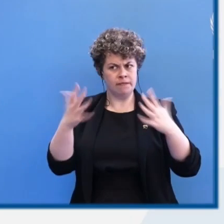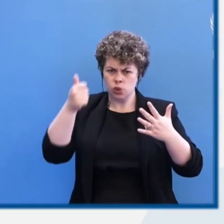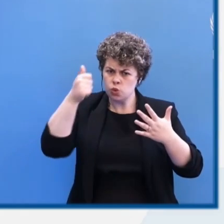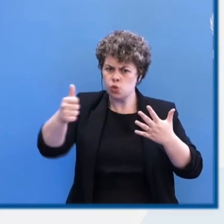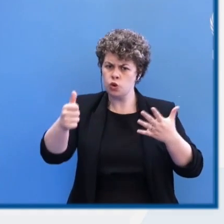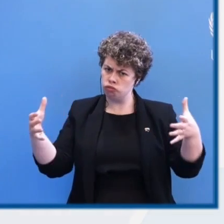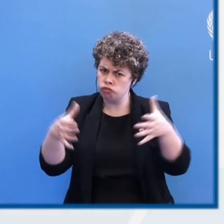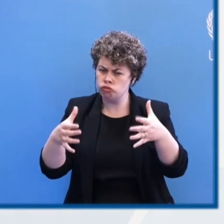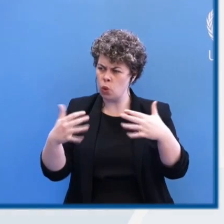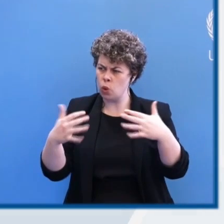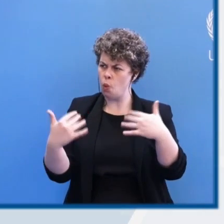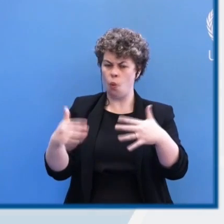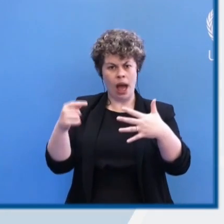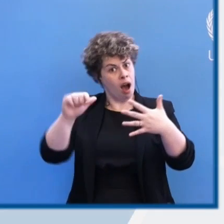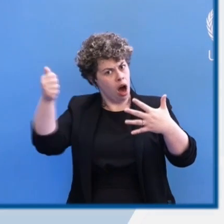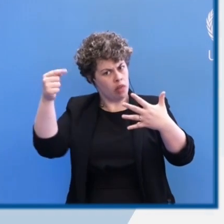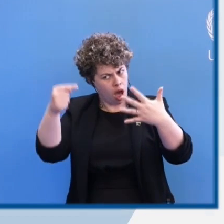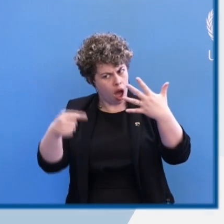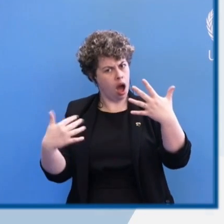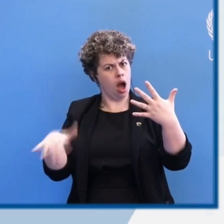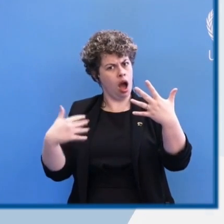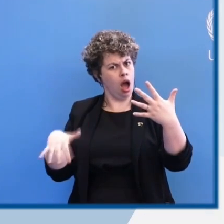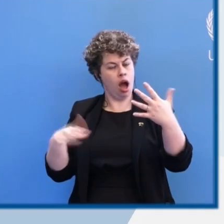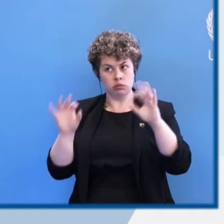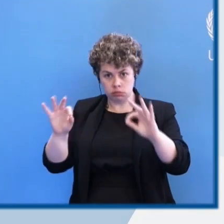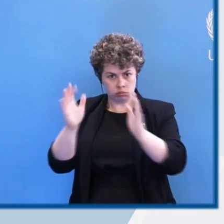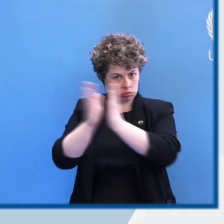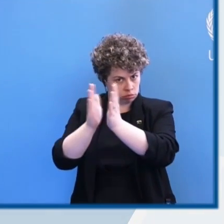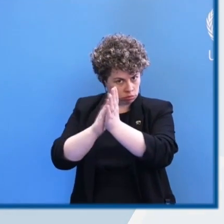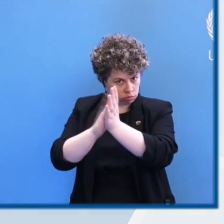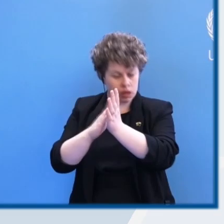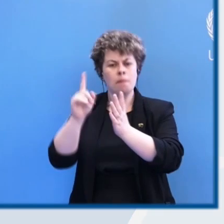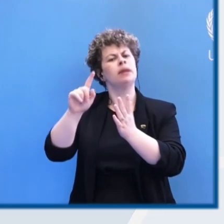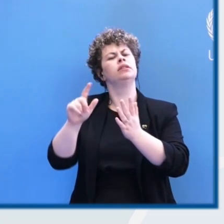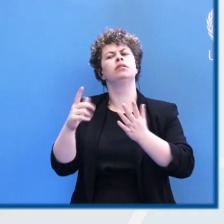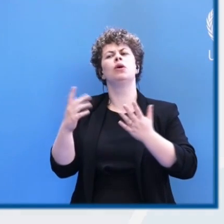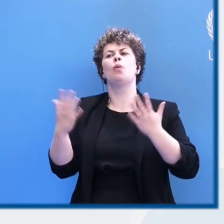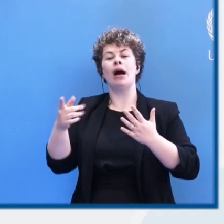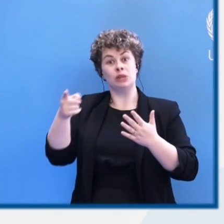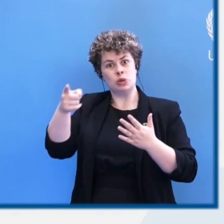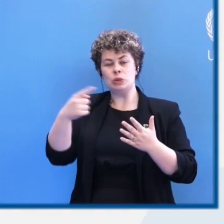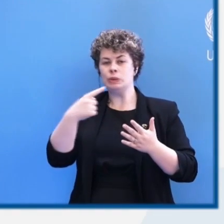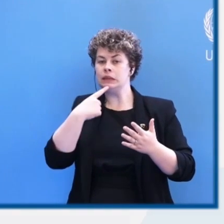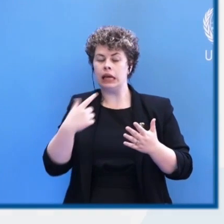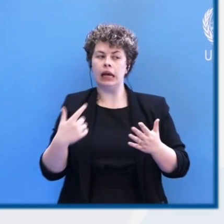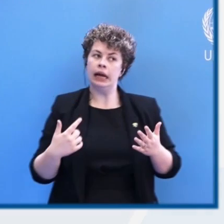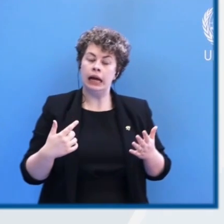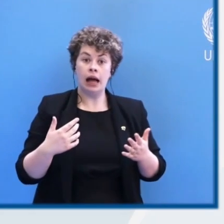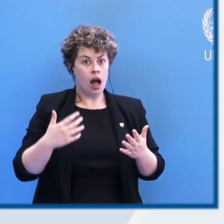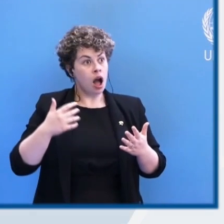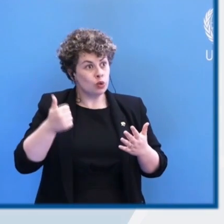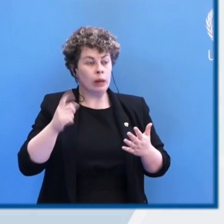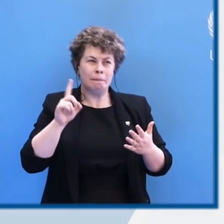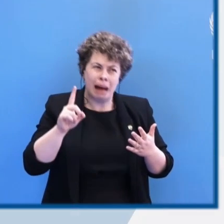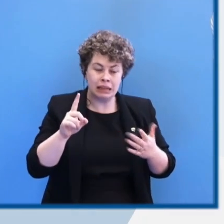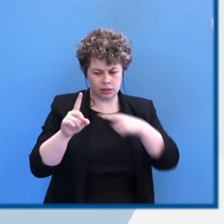but what is one of the most problematic things, one of the things that was stopping you from being successful?